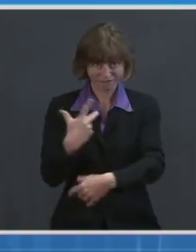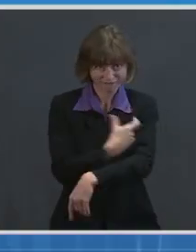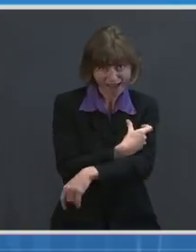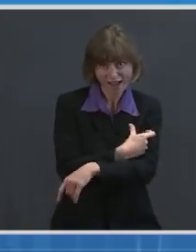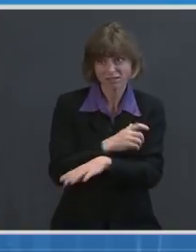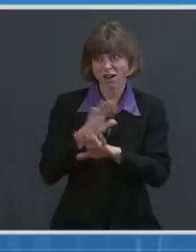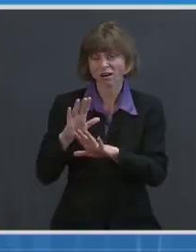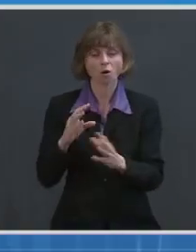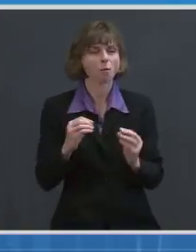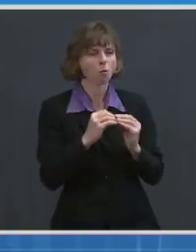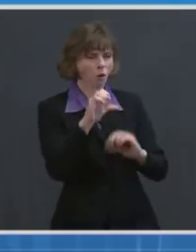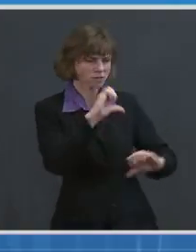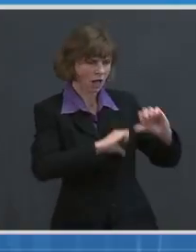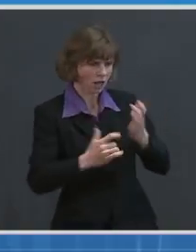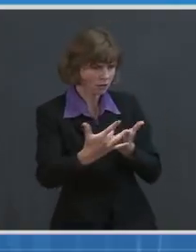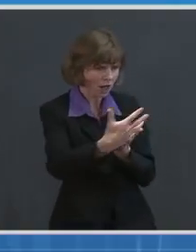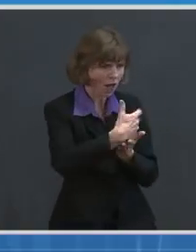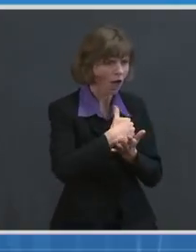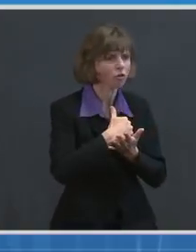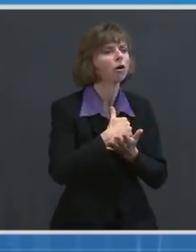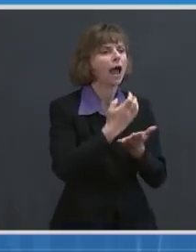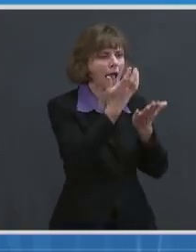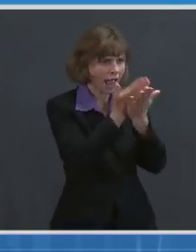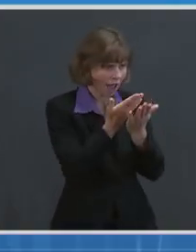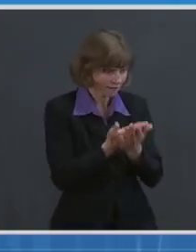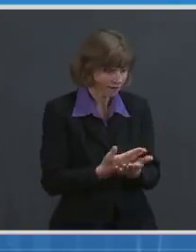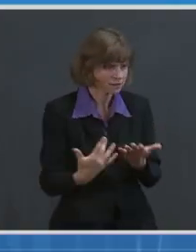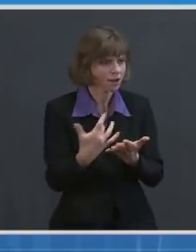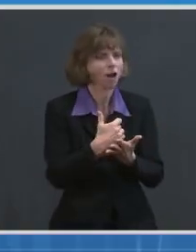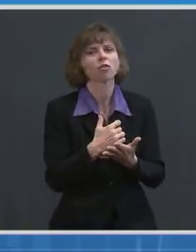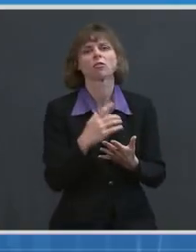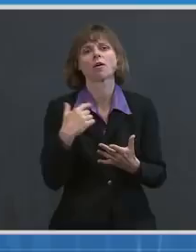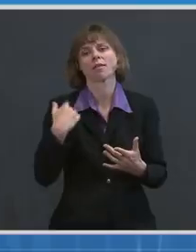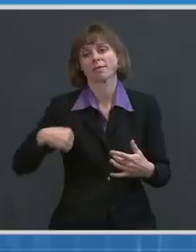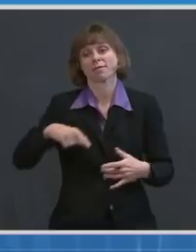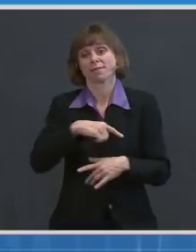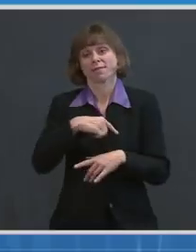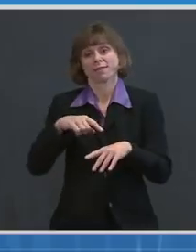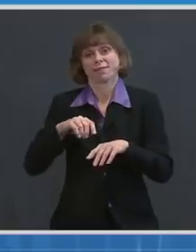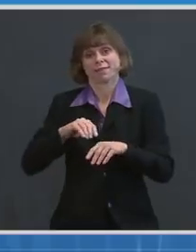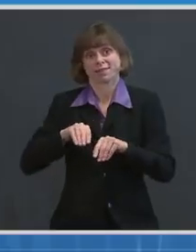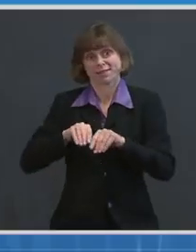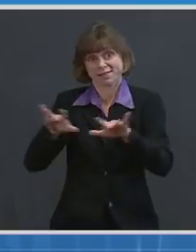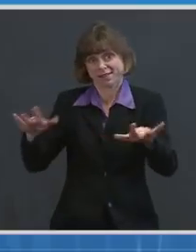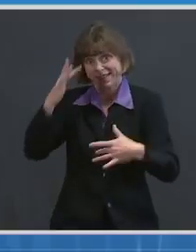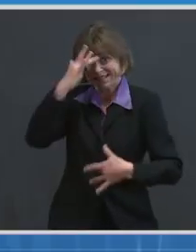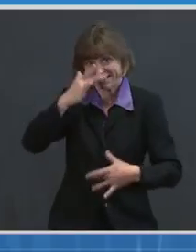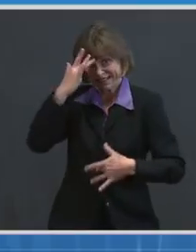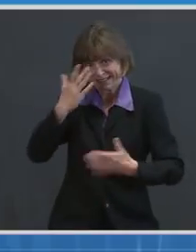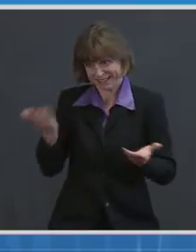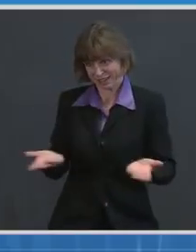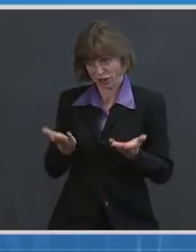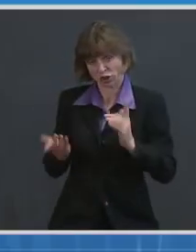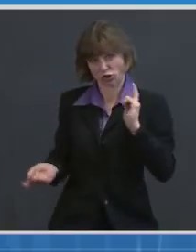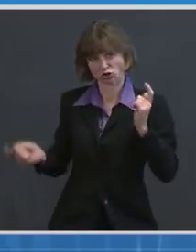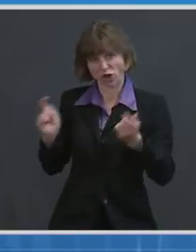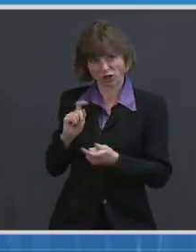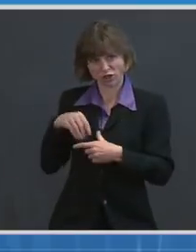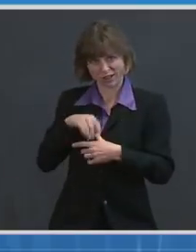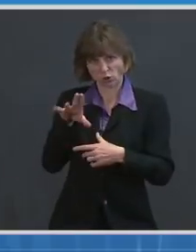evidence expands, and as the disease dynamics of this country change, we will continue to update this